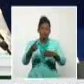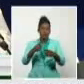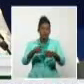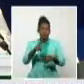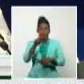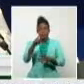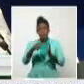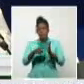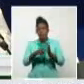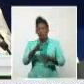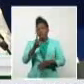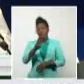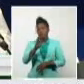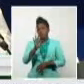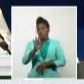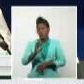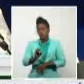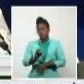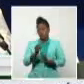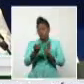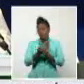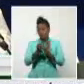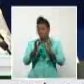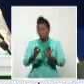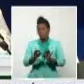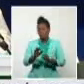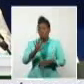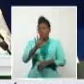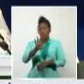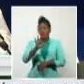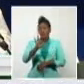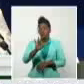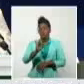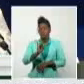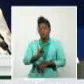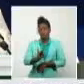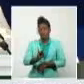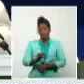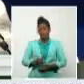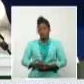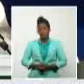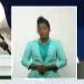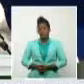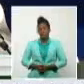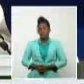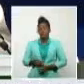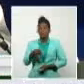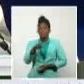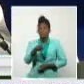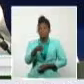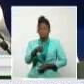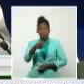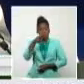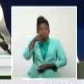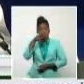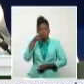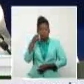1,986 patients are admitted in our country's hospitals, 19 in